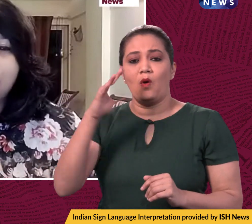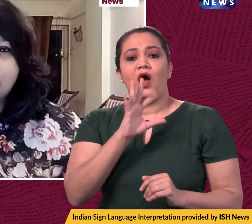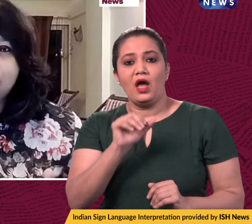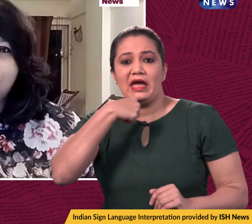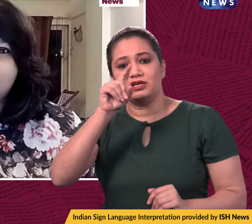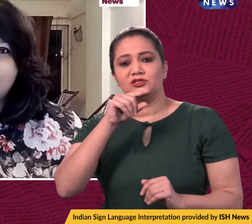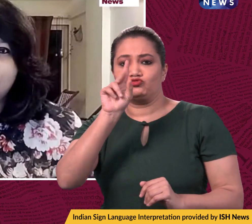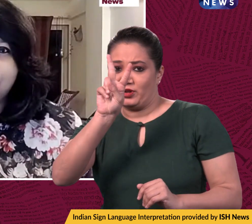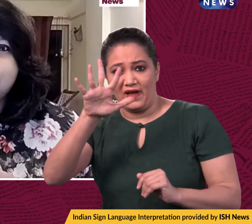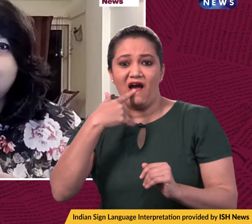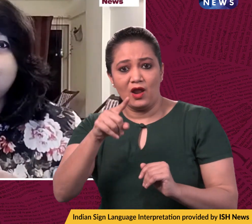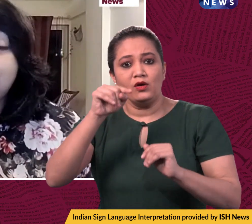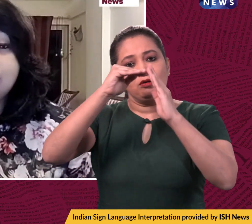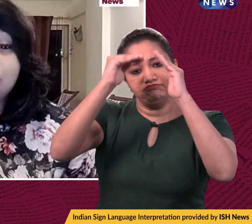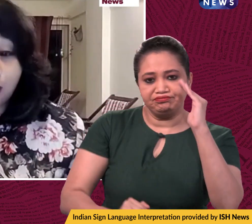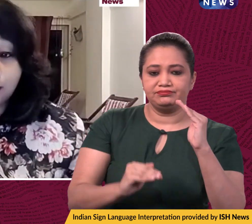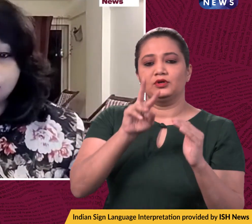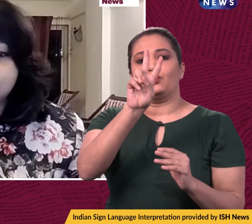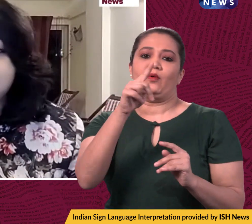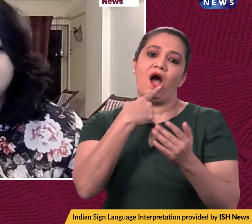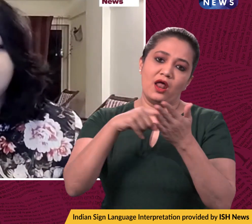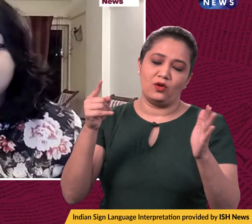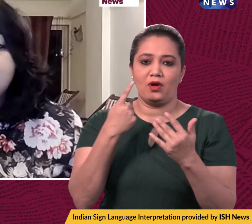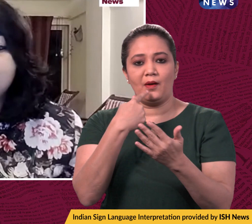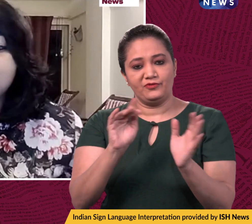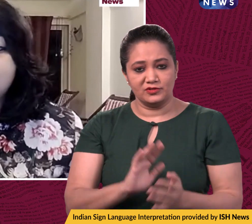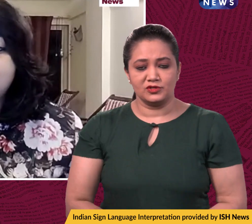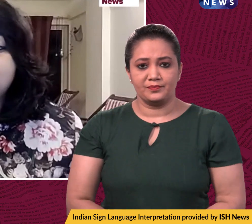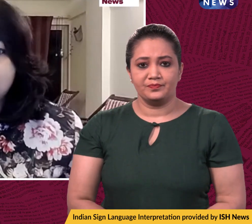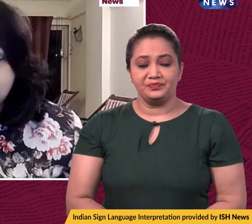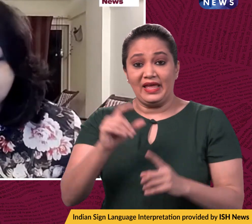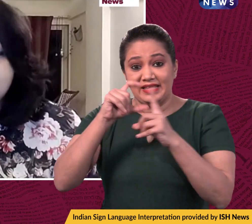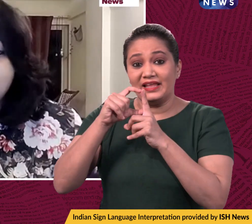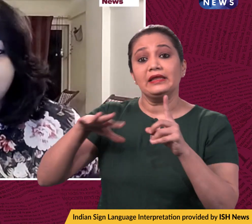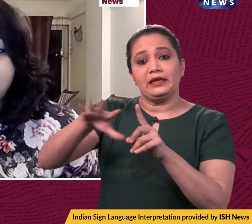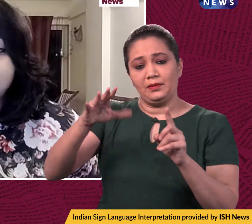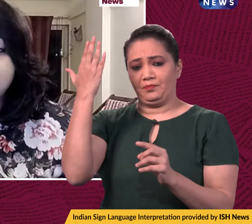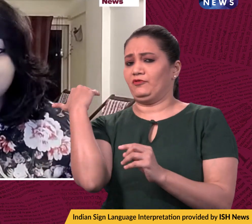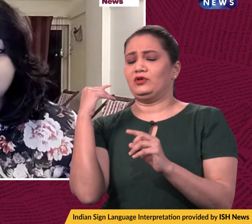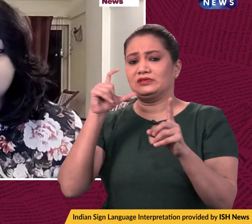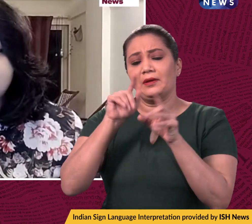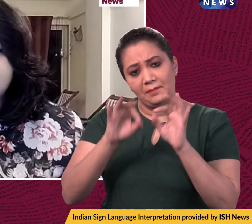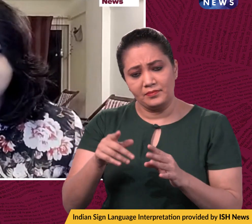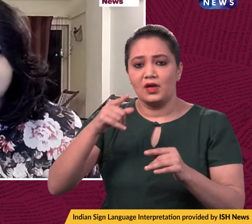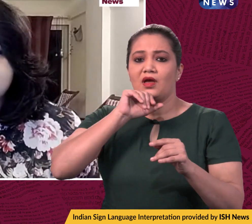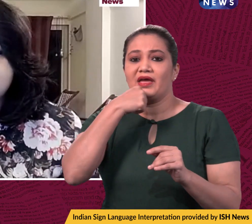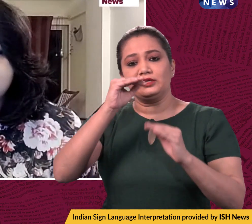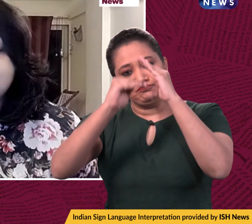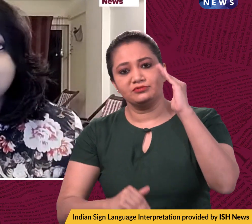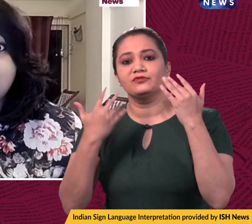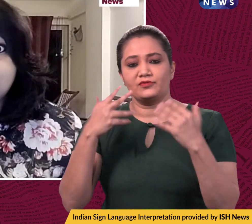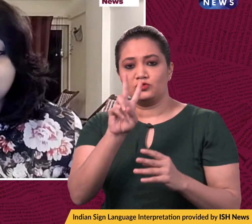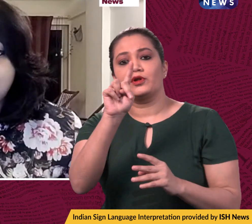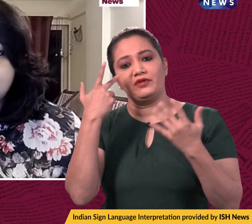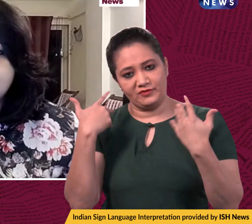from 25 years of age to 21 years of age. Now, the national capital of Delhi also recently reduced the age limit